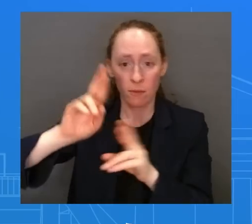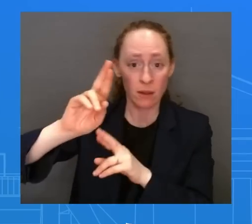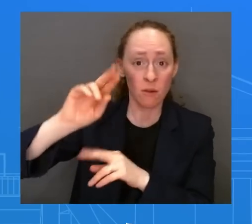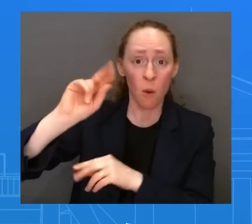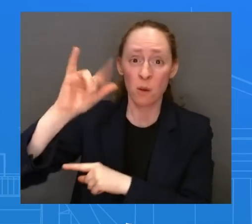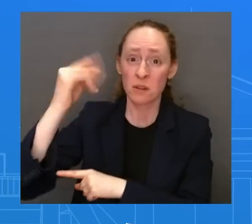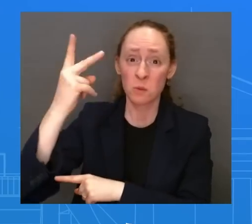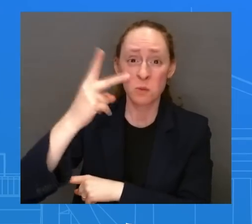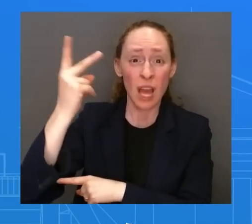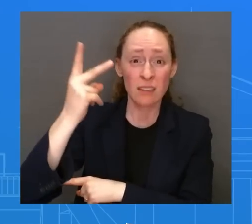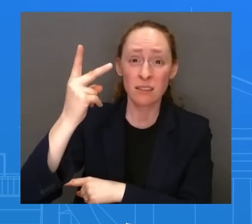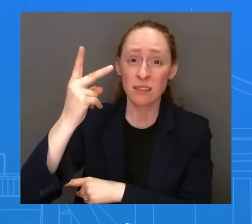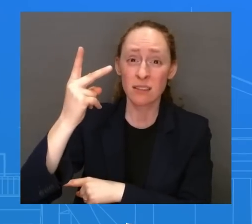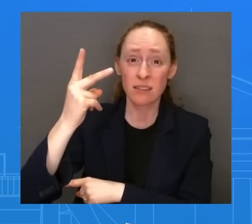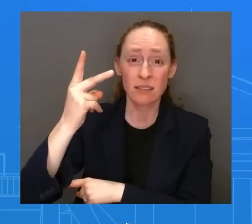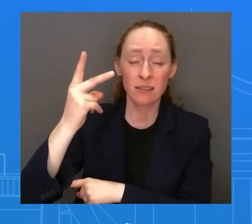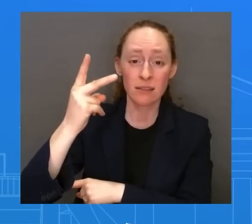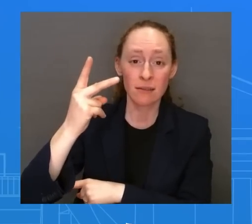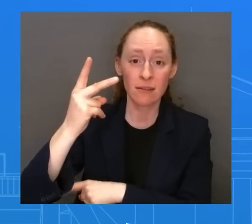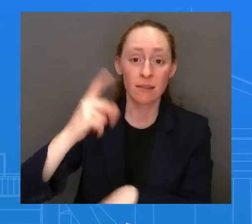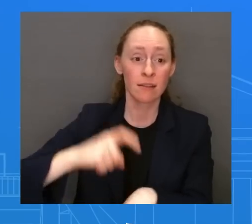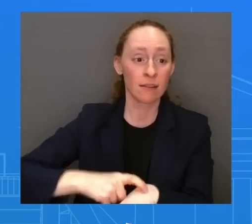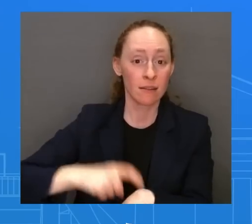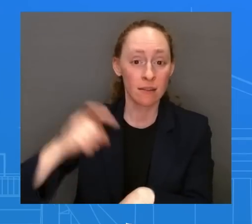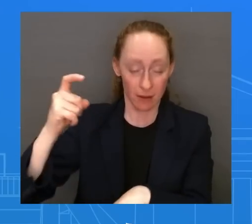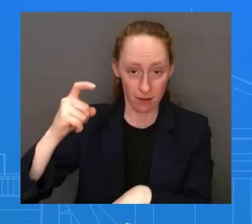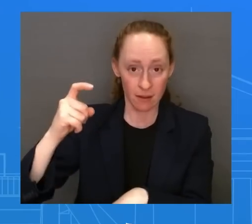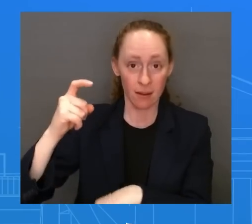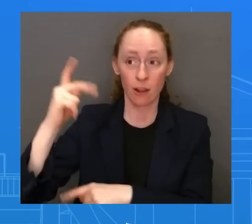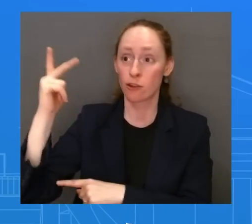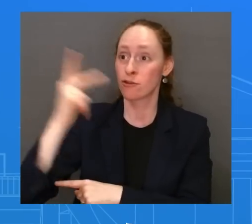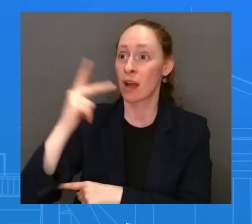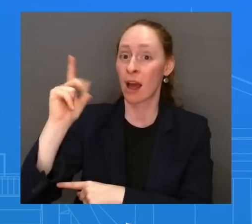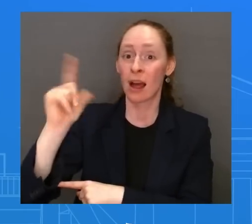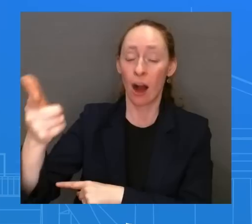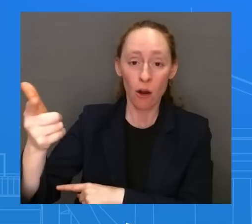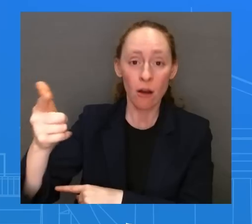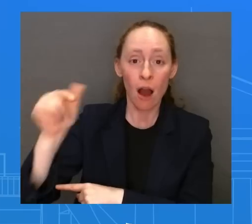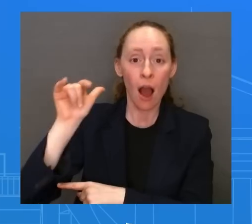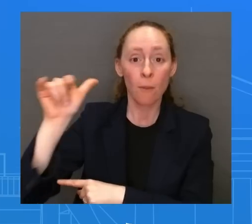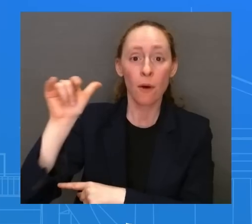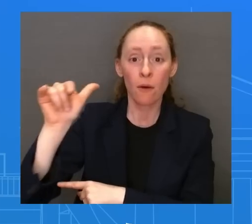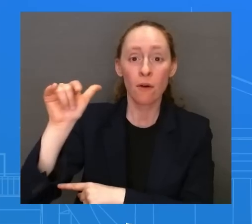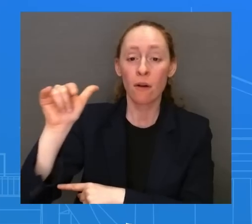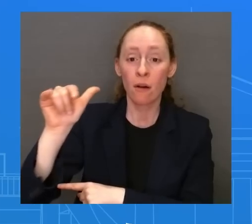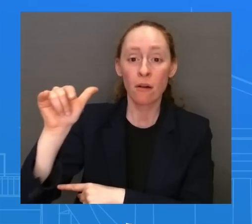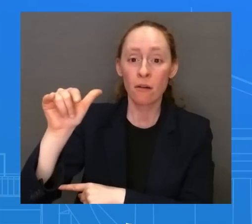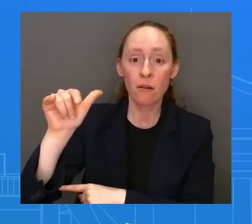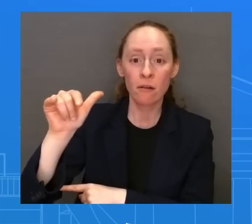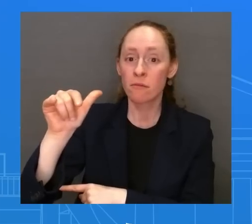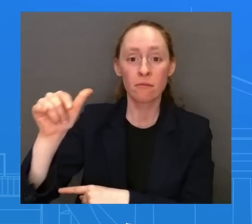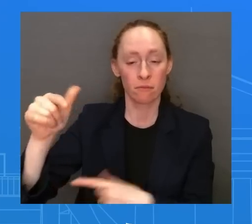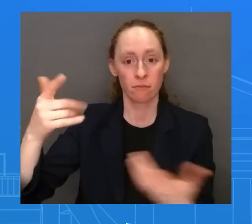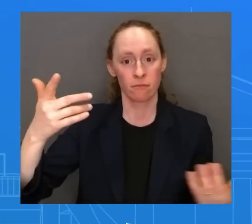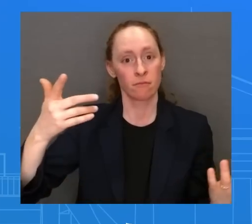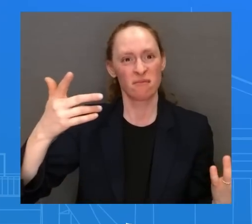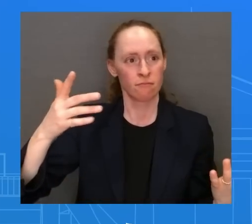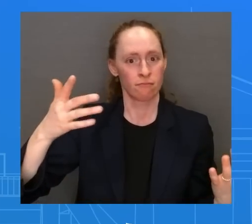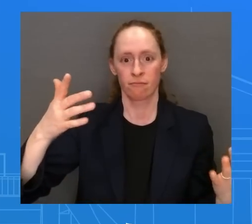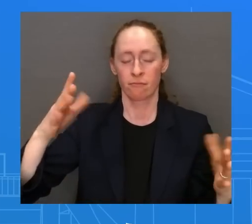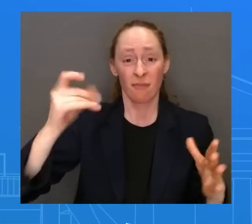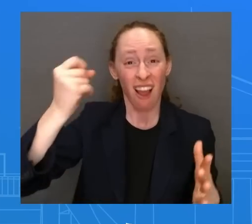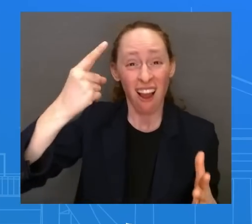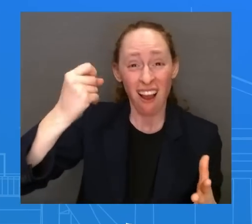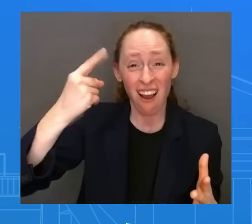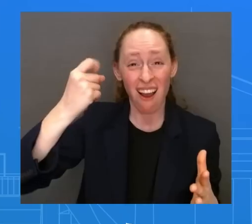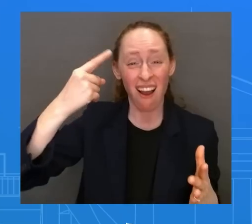airport was basically for all intents and purposes American Property surrounded by the Taliban and Isis K so they not only had to